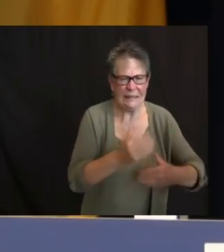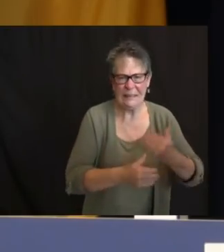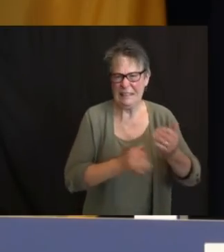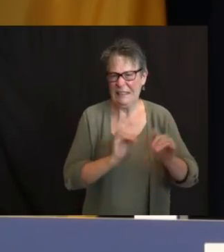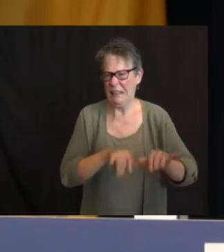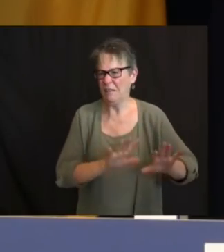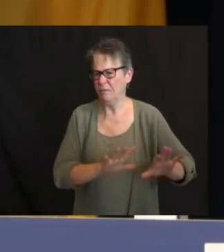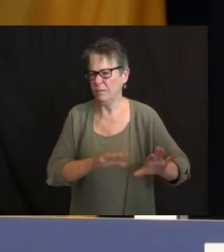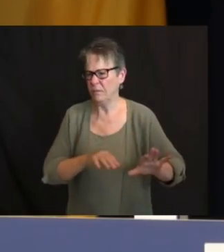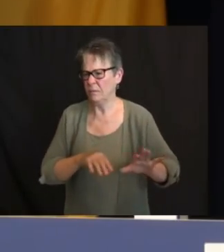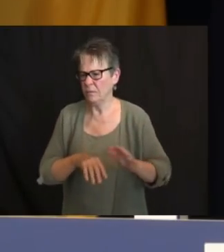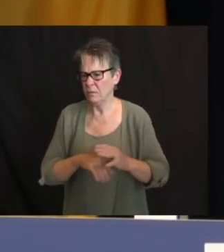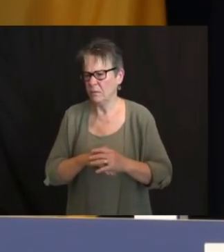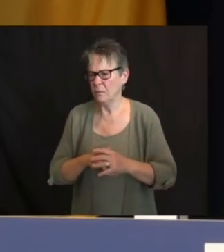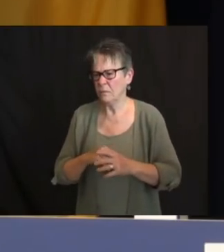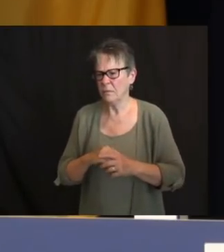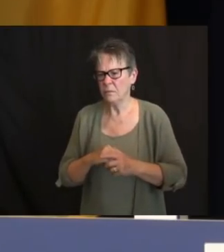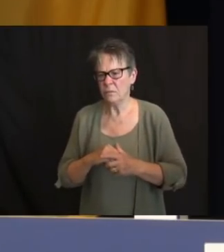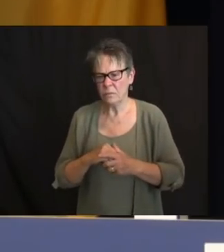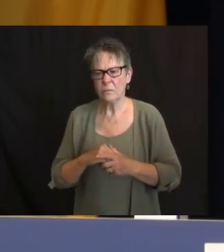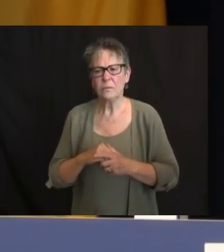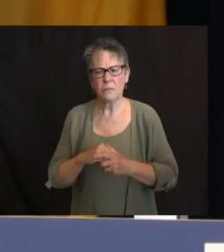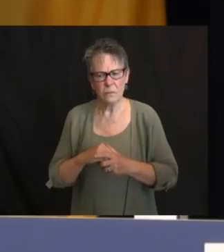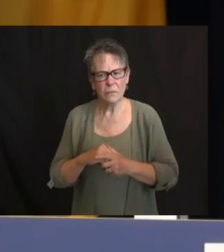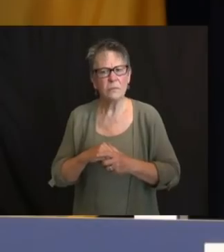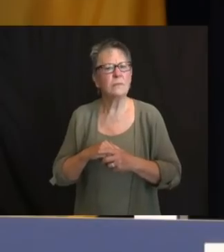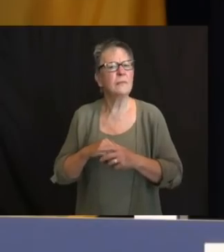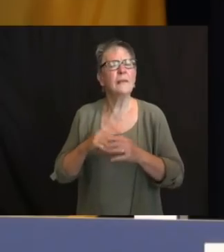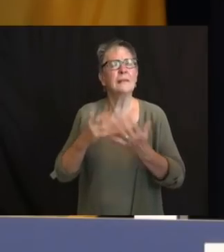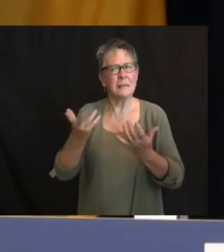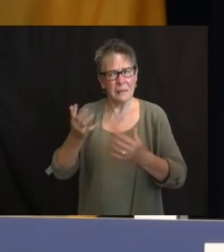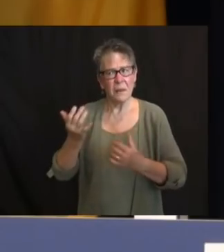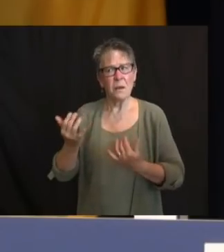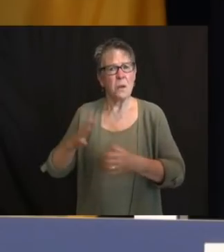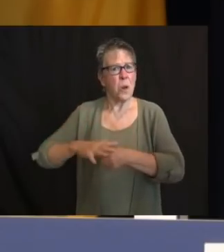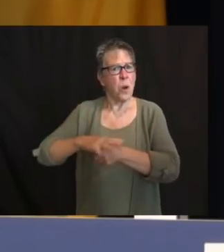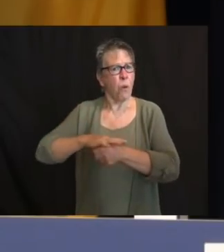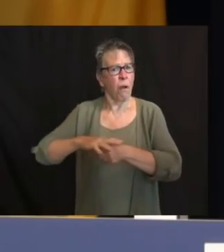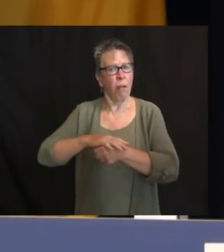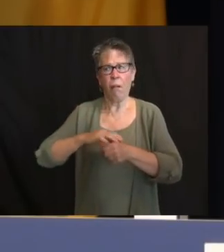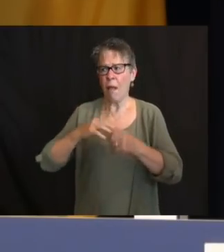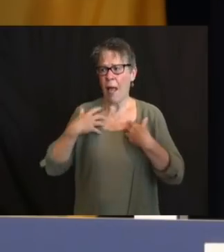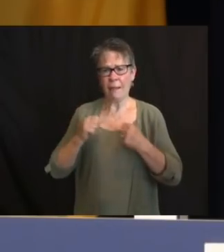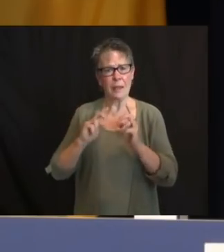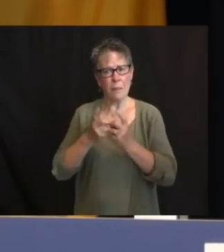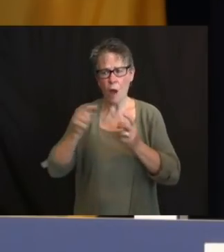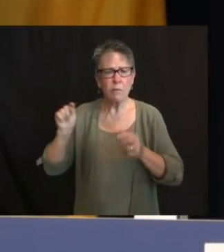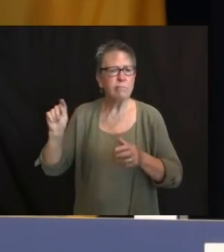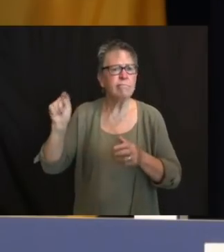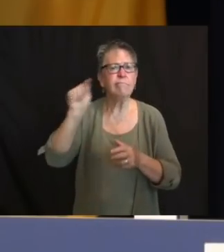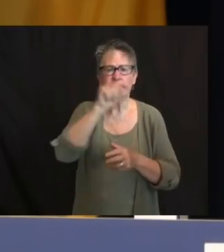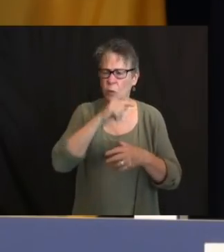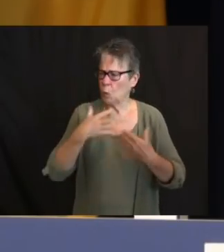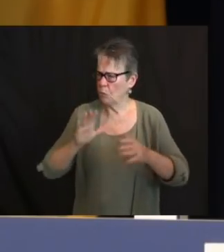circumstances. The department is focusing on further supporting our local health departments with the tools and